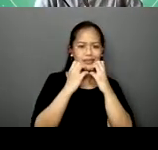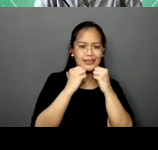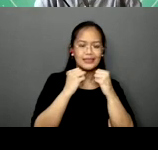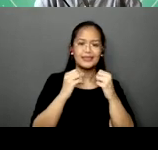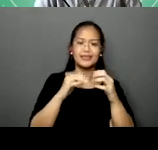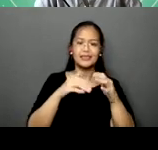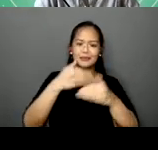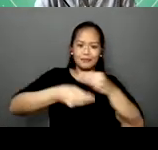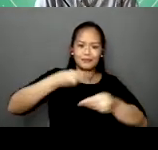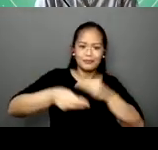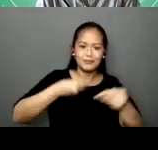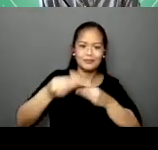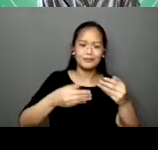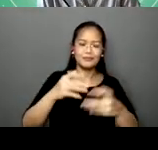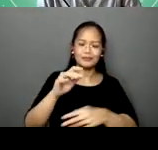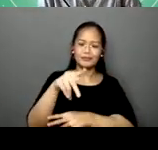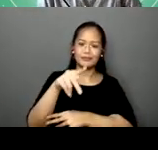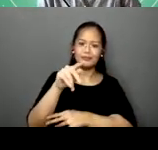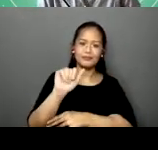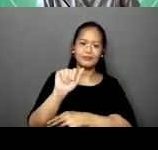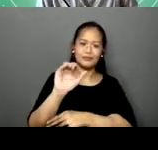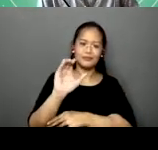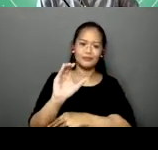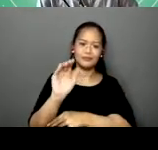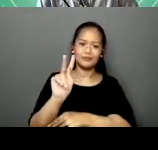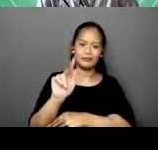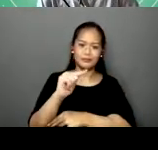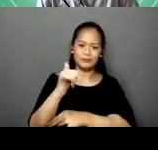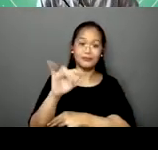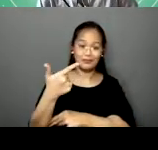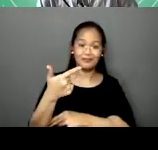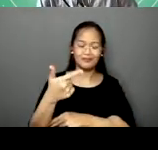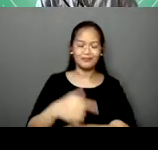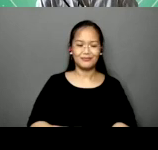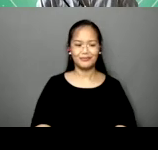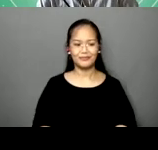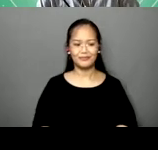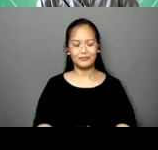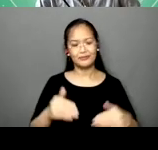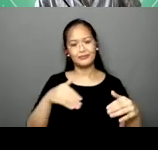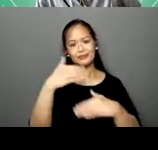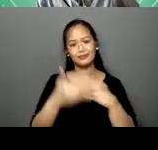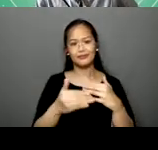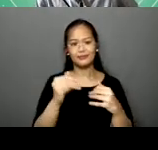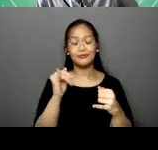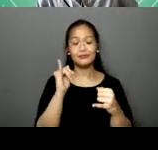that. And the last one, which usually is very key, is for disposal.